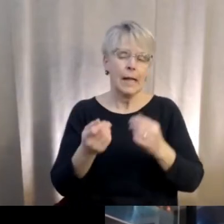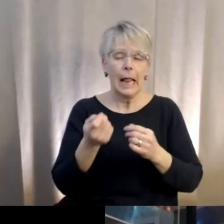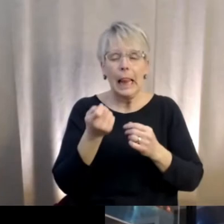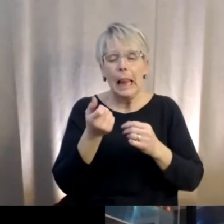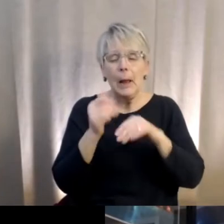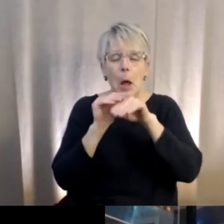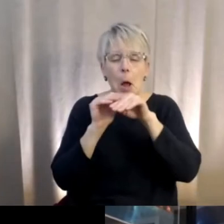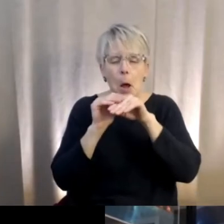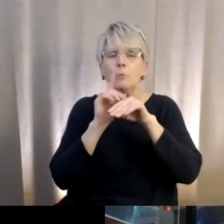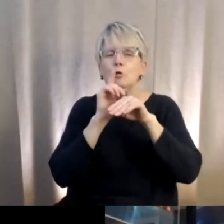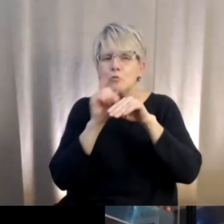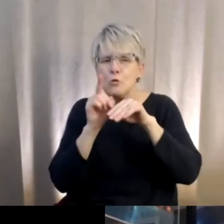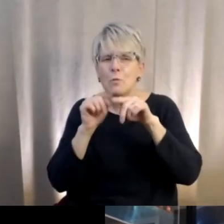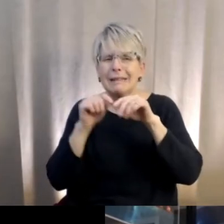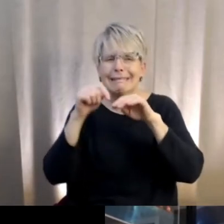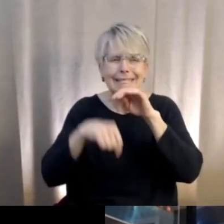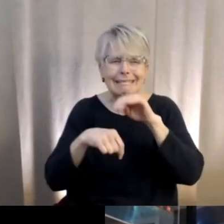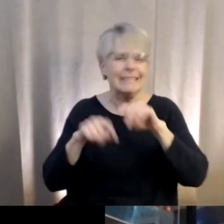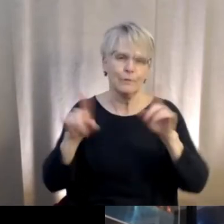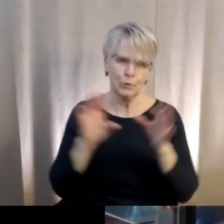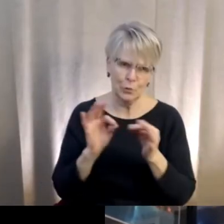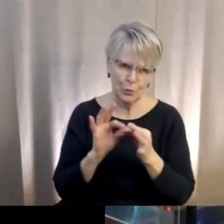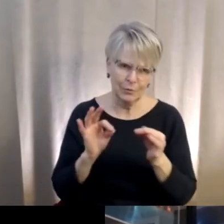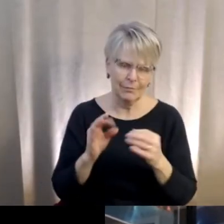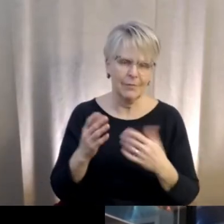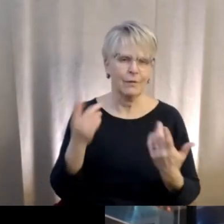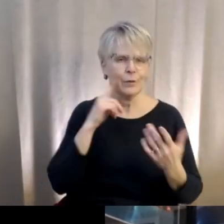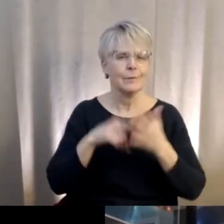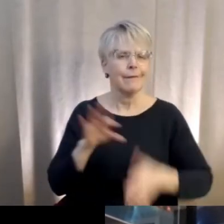accurate, you know, on social media and things. For example,